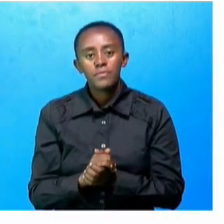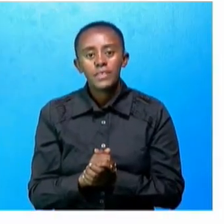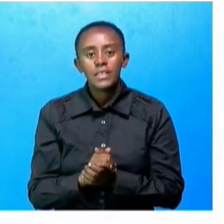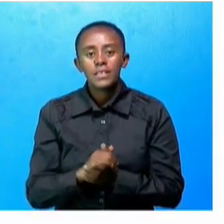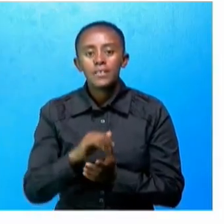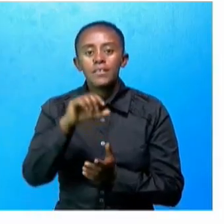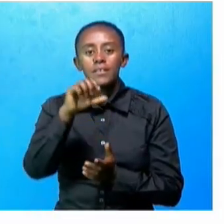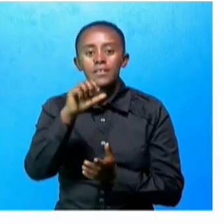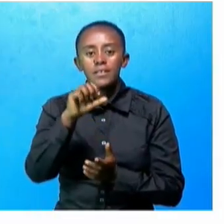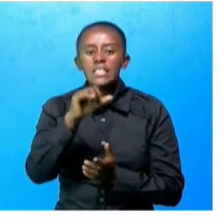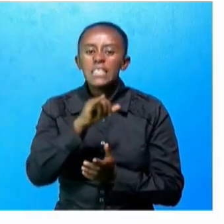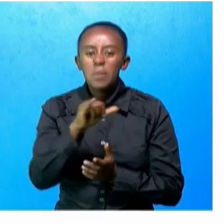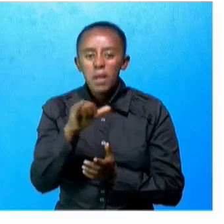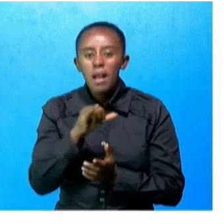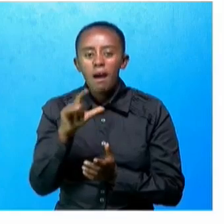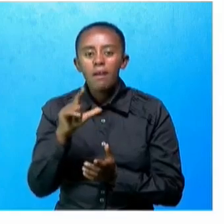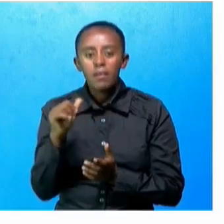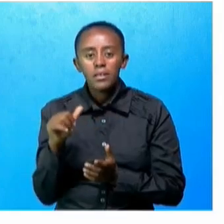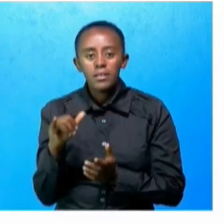Similarly.